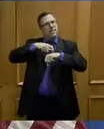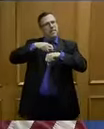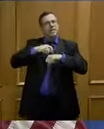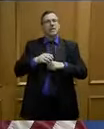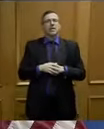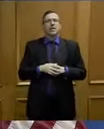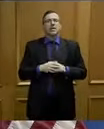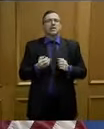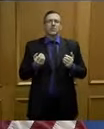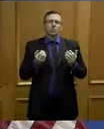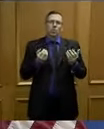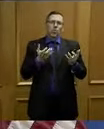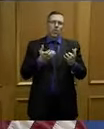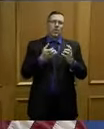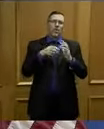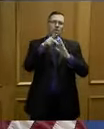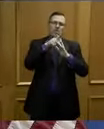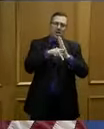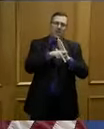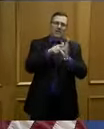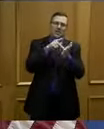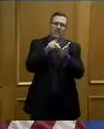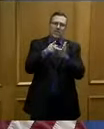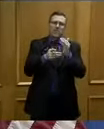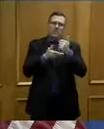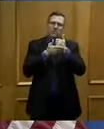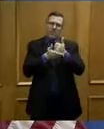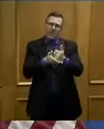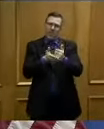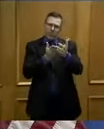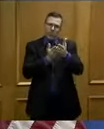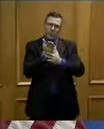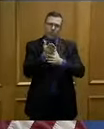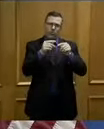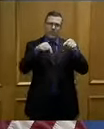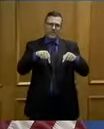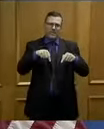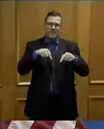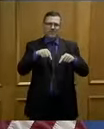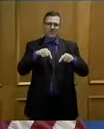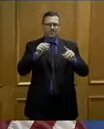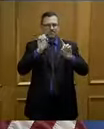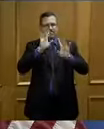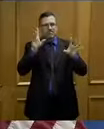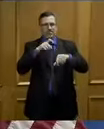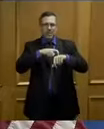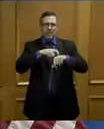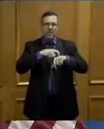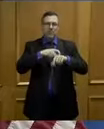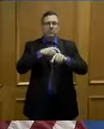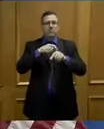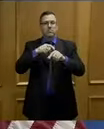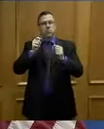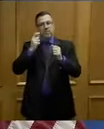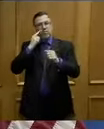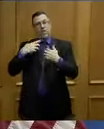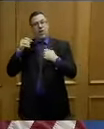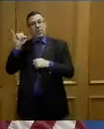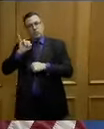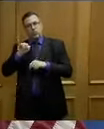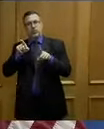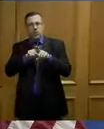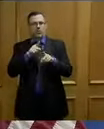policy payment help through this time, as well as help around utilities.